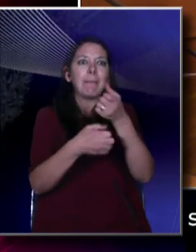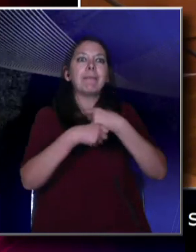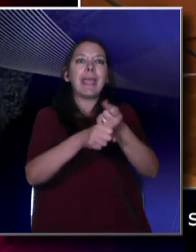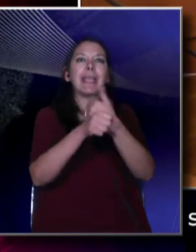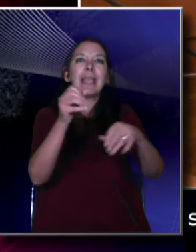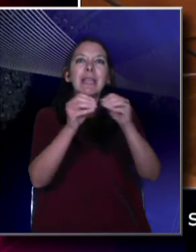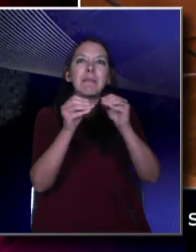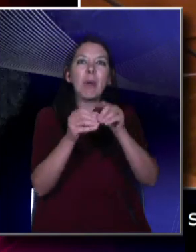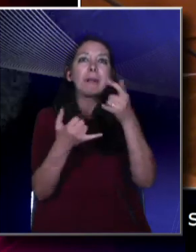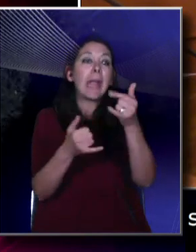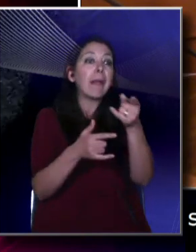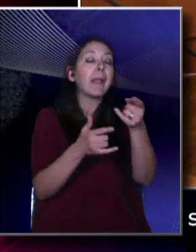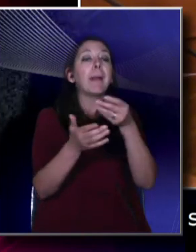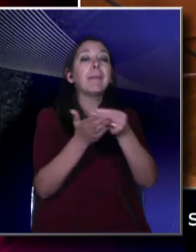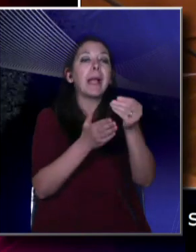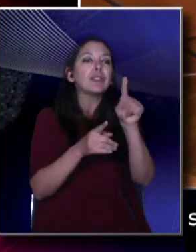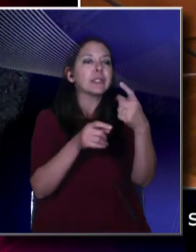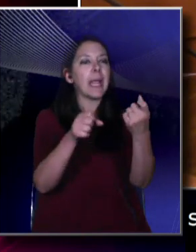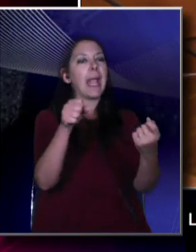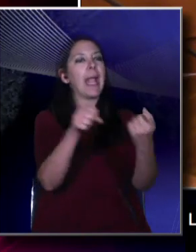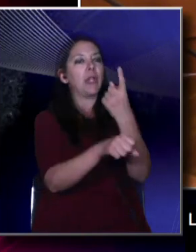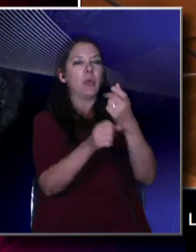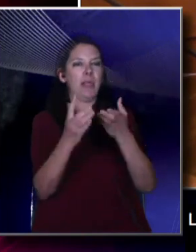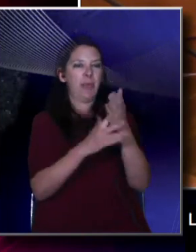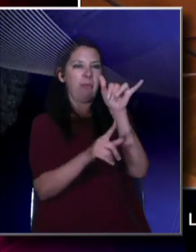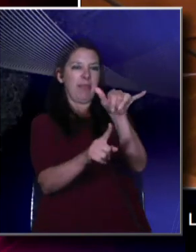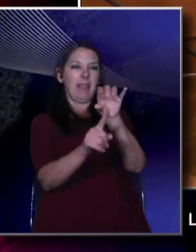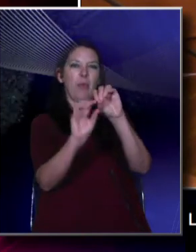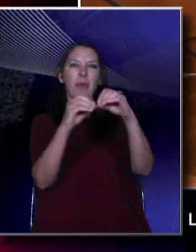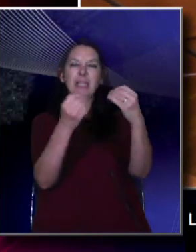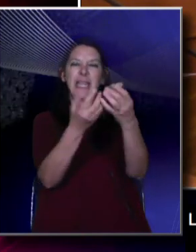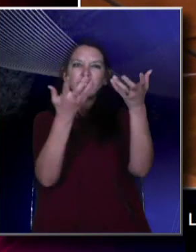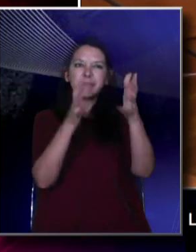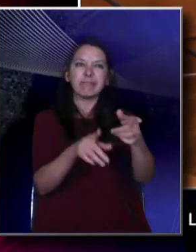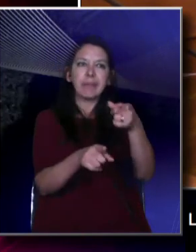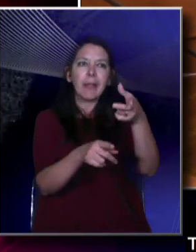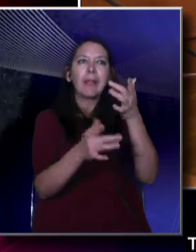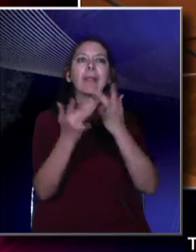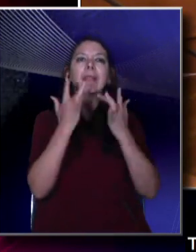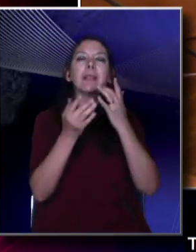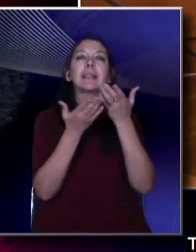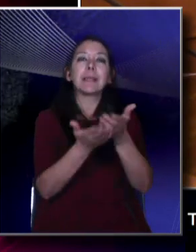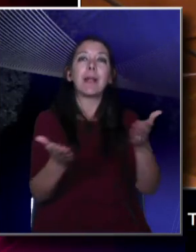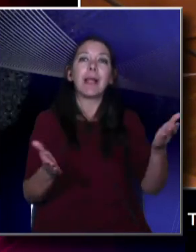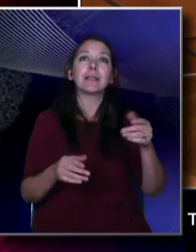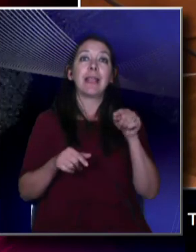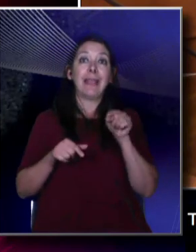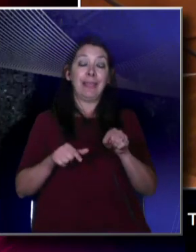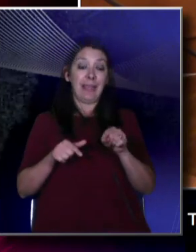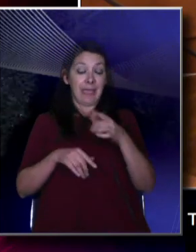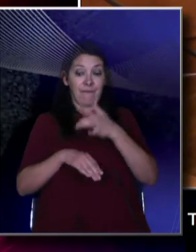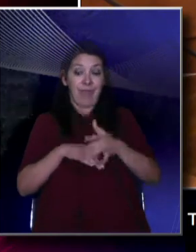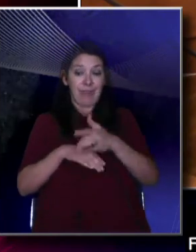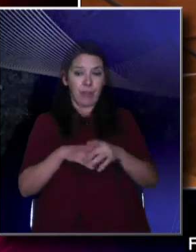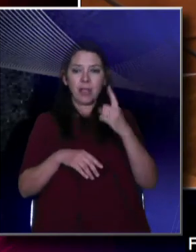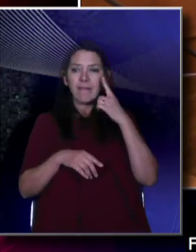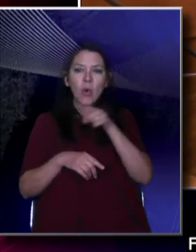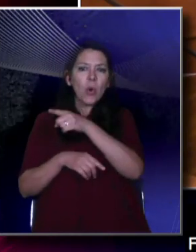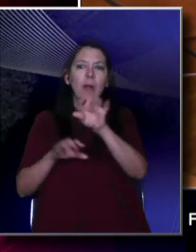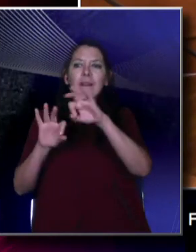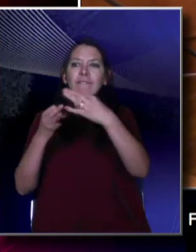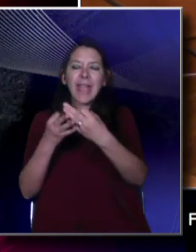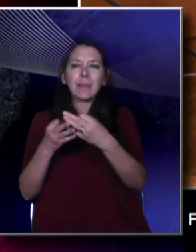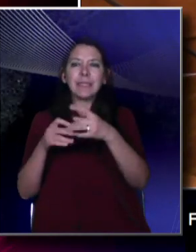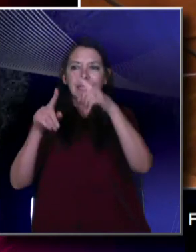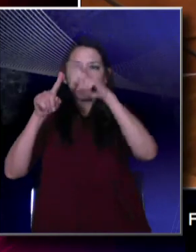being purchased annually by this organization. This availability chooses an educational path for families that varies based on